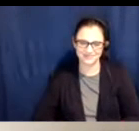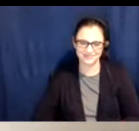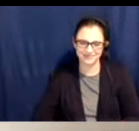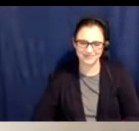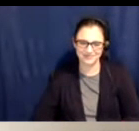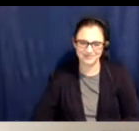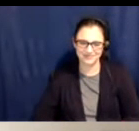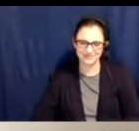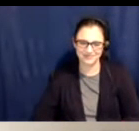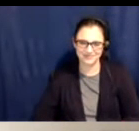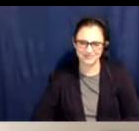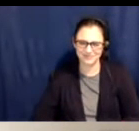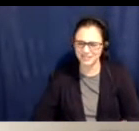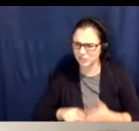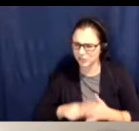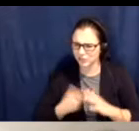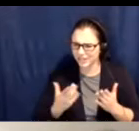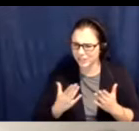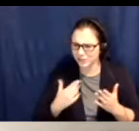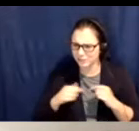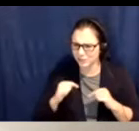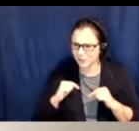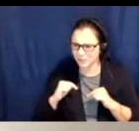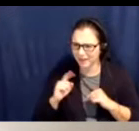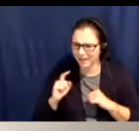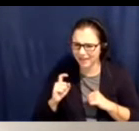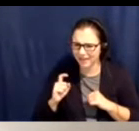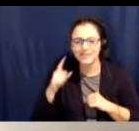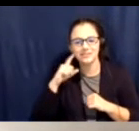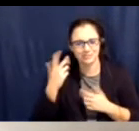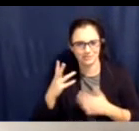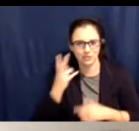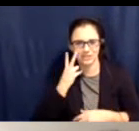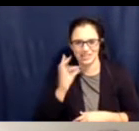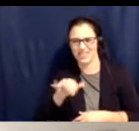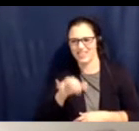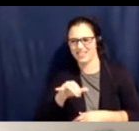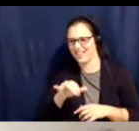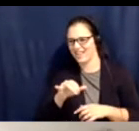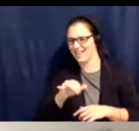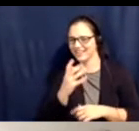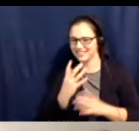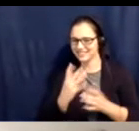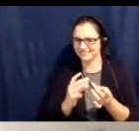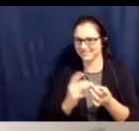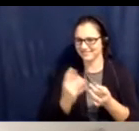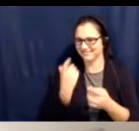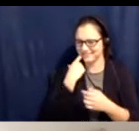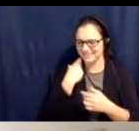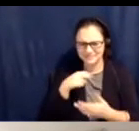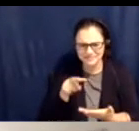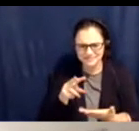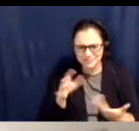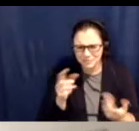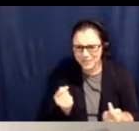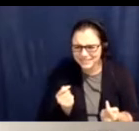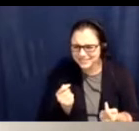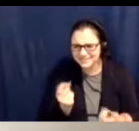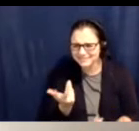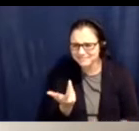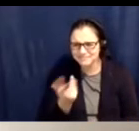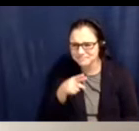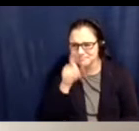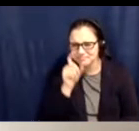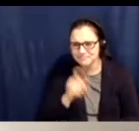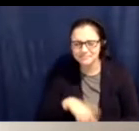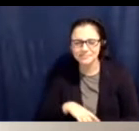Did we start here? Am I going back to the I think, yeah, I think we've seen, yeah. Yeah, that was the one I was saying, I was What is that? commenting on.